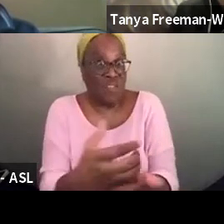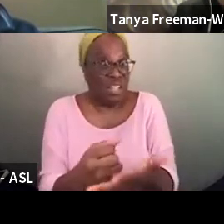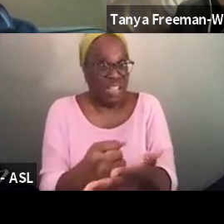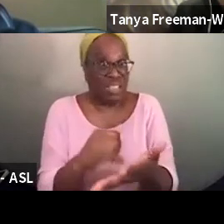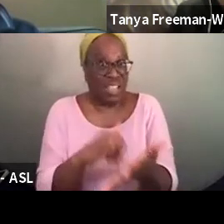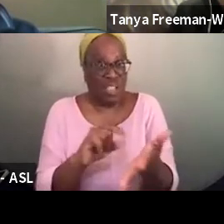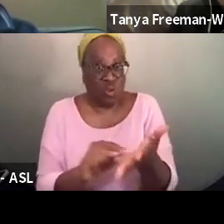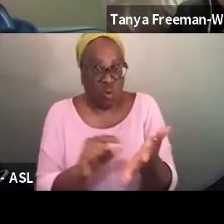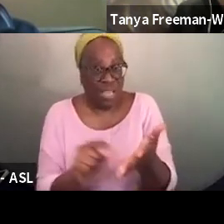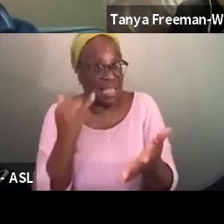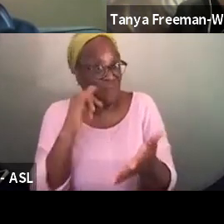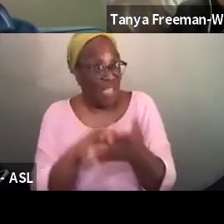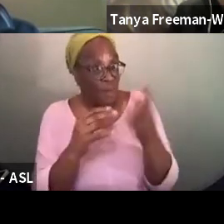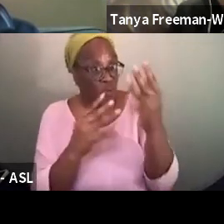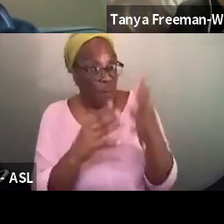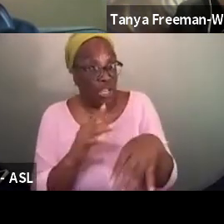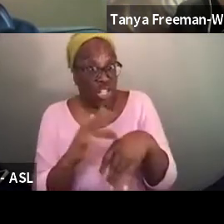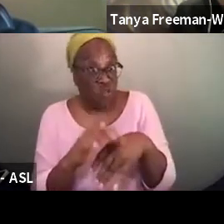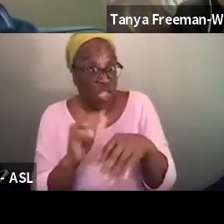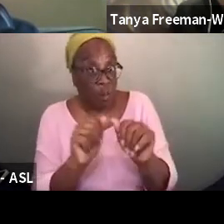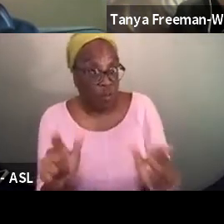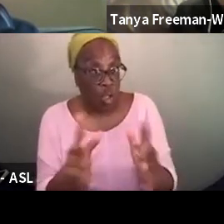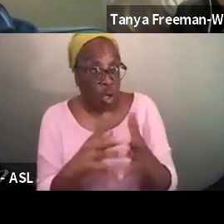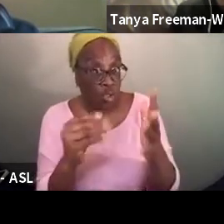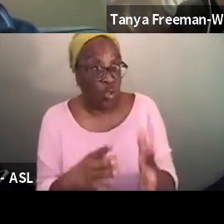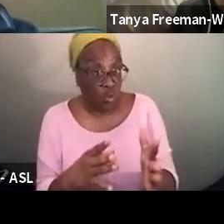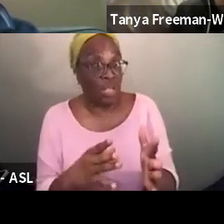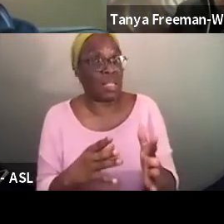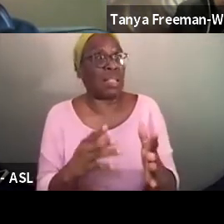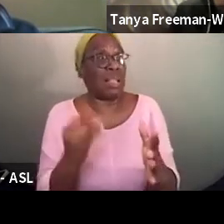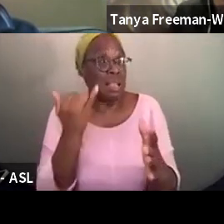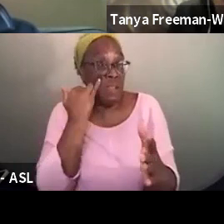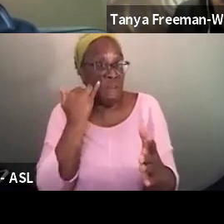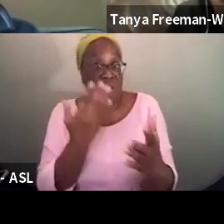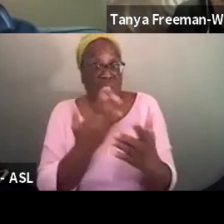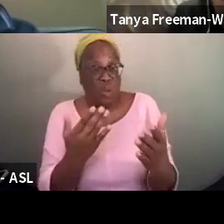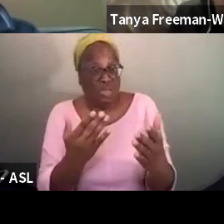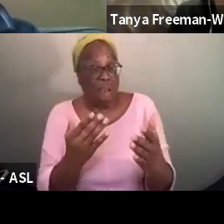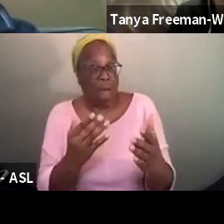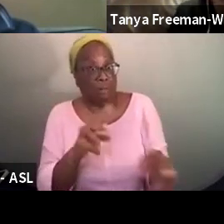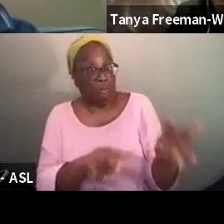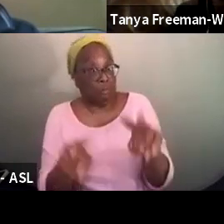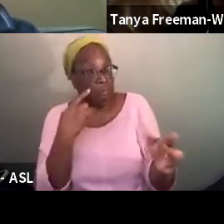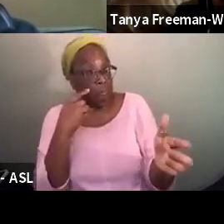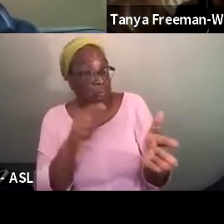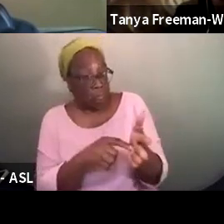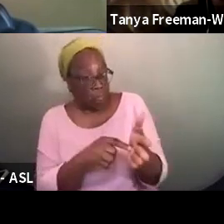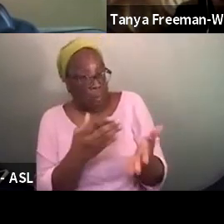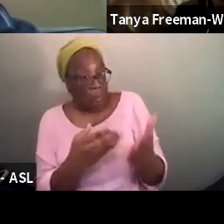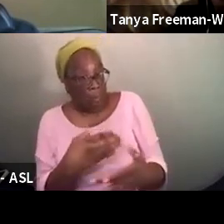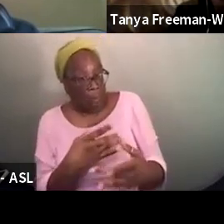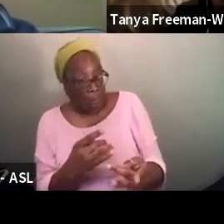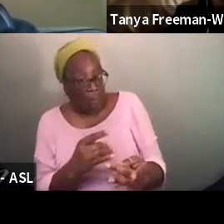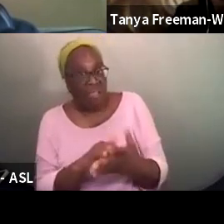were grades available for every student, if there were trends to who they weren't available for. Just might be useful as it's such